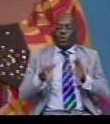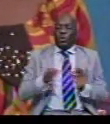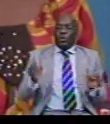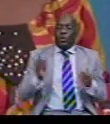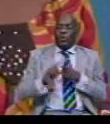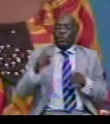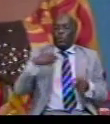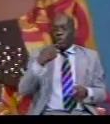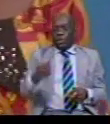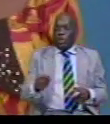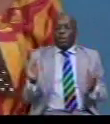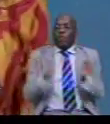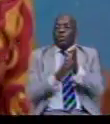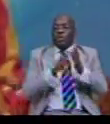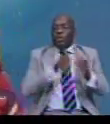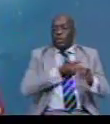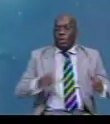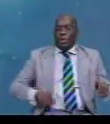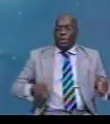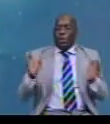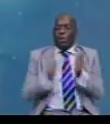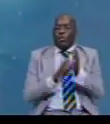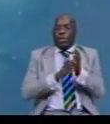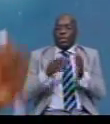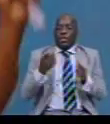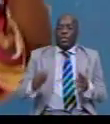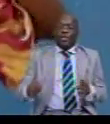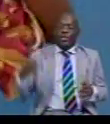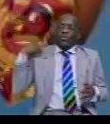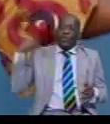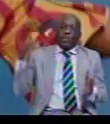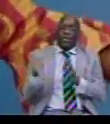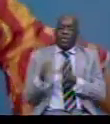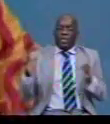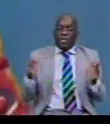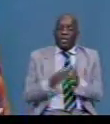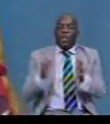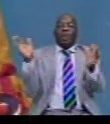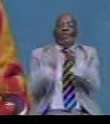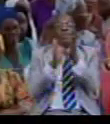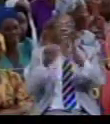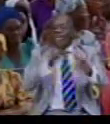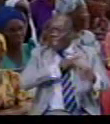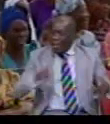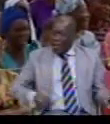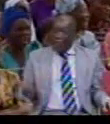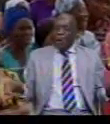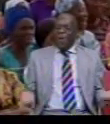Jesus. I'm not hearing your hallelujah. Praise the Lord!